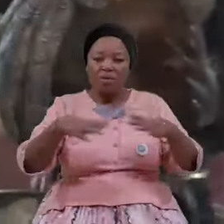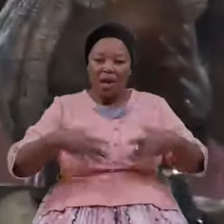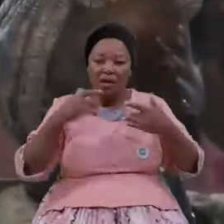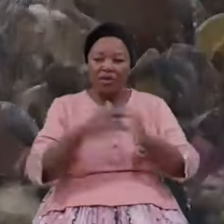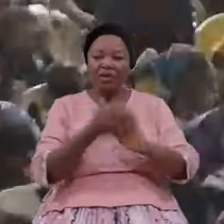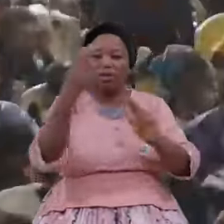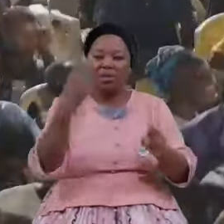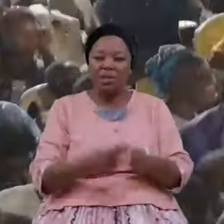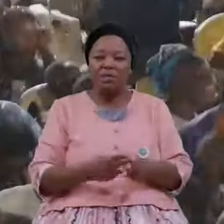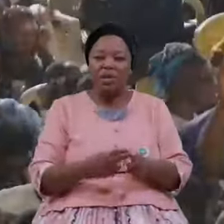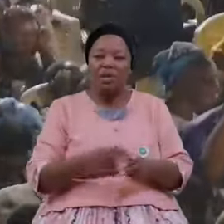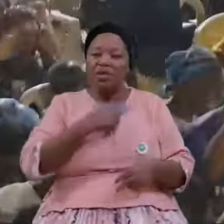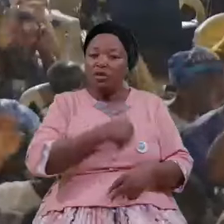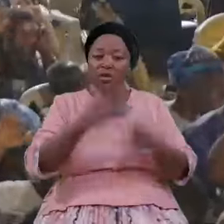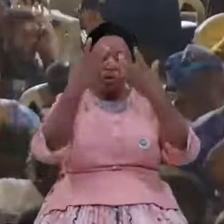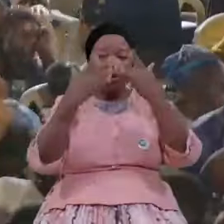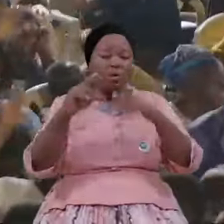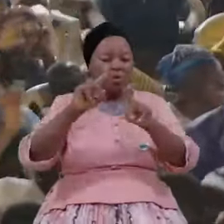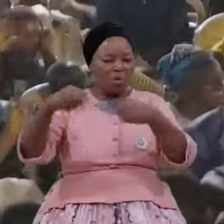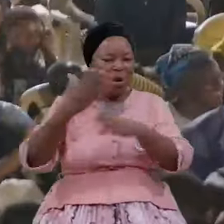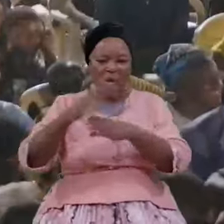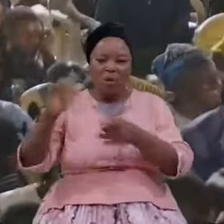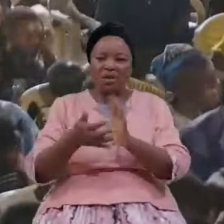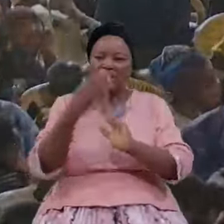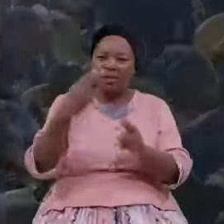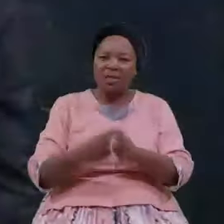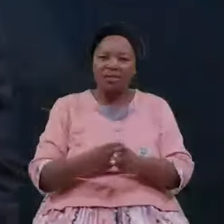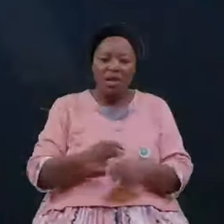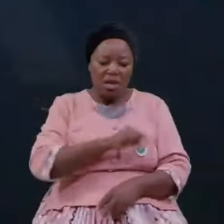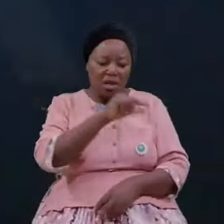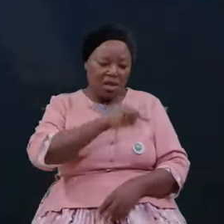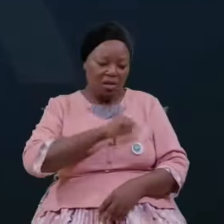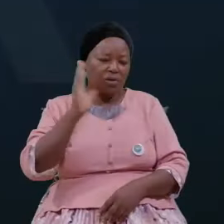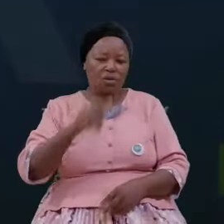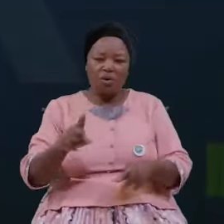Sorrow will go away. Guilt will go away.